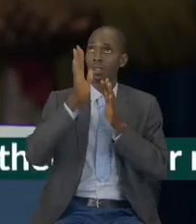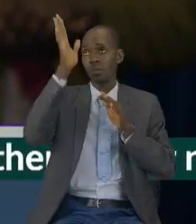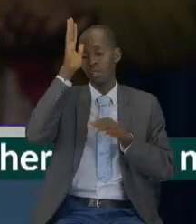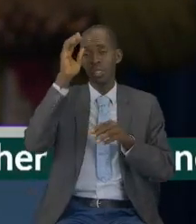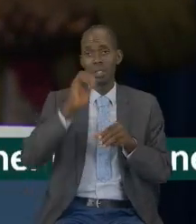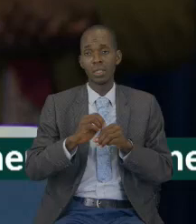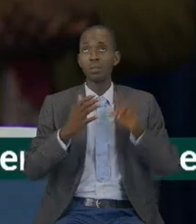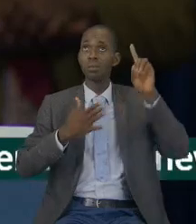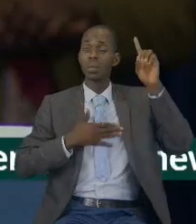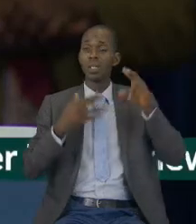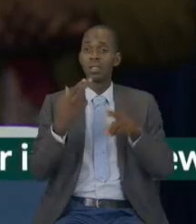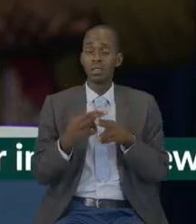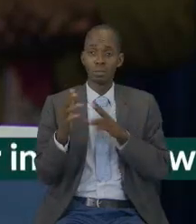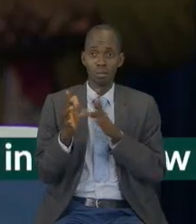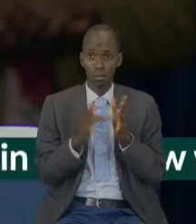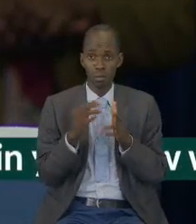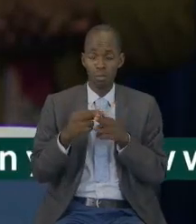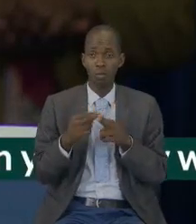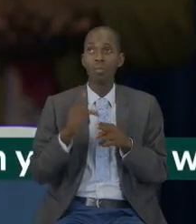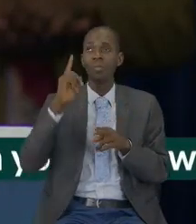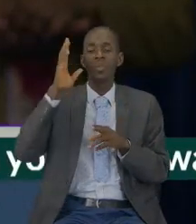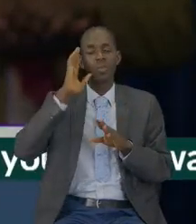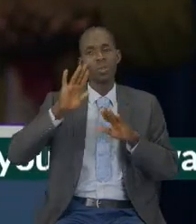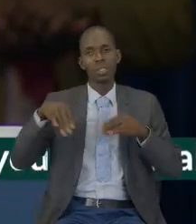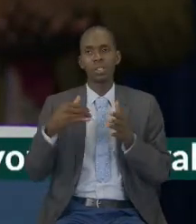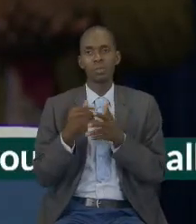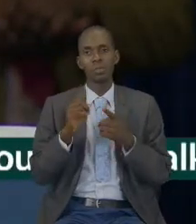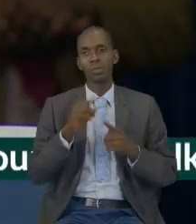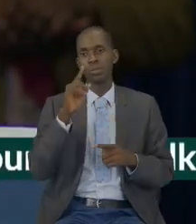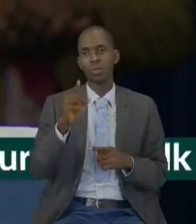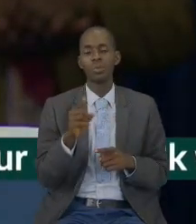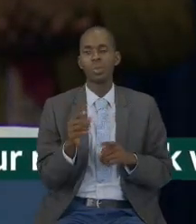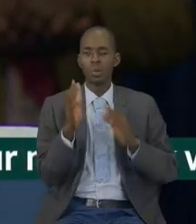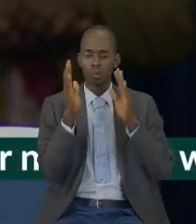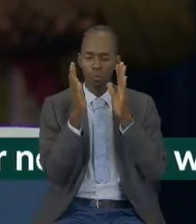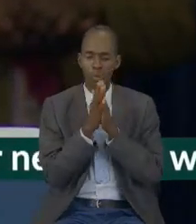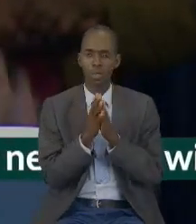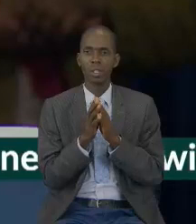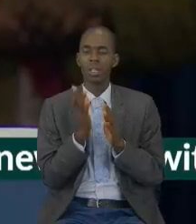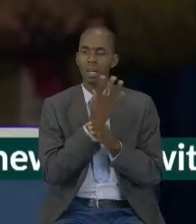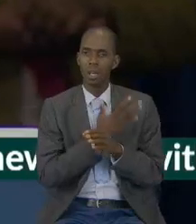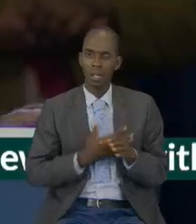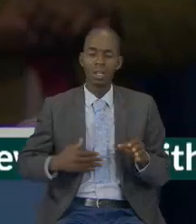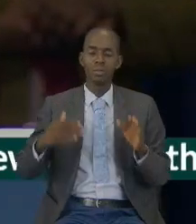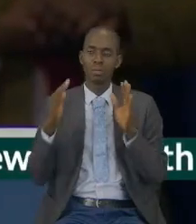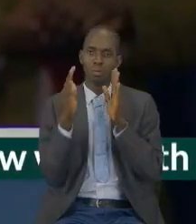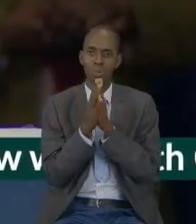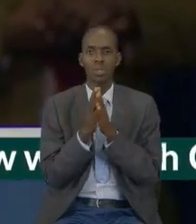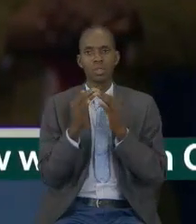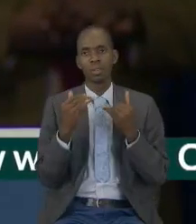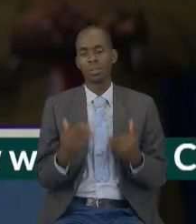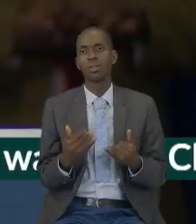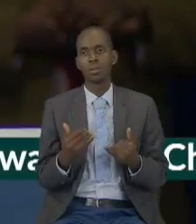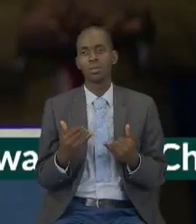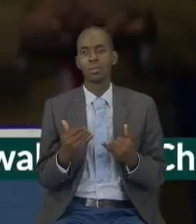so that you don't miss out? Is there anybody like that? Okay, check up those hands. Quickly,